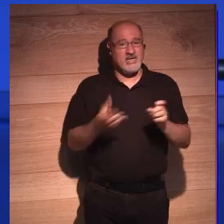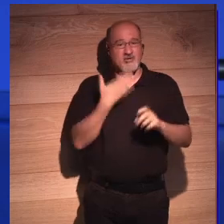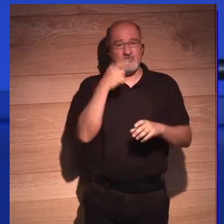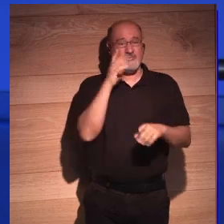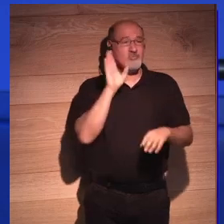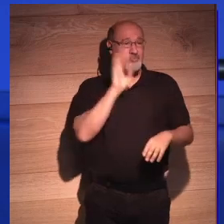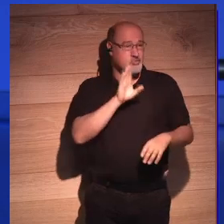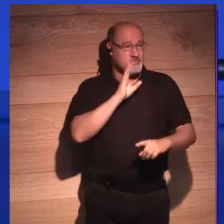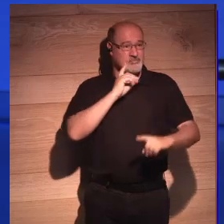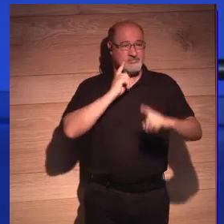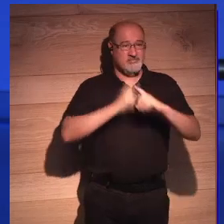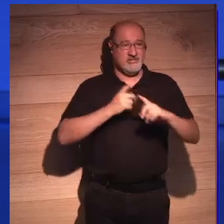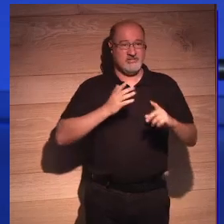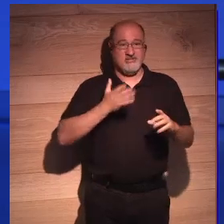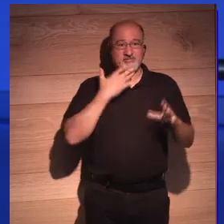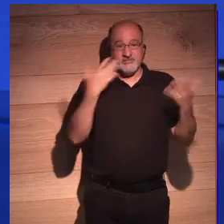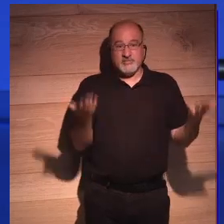characters.